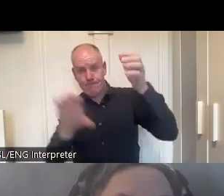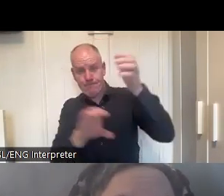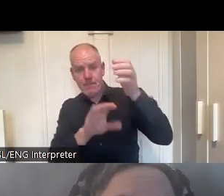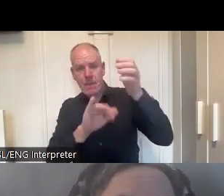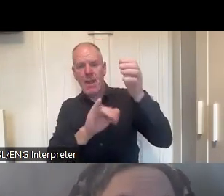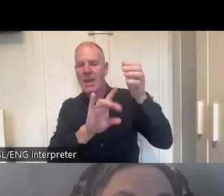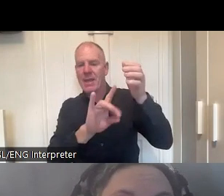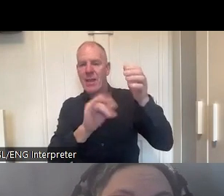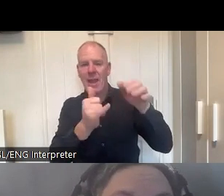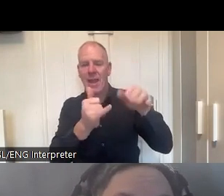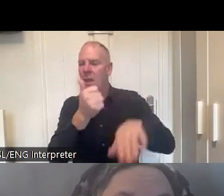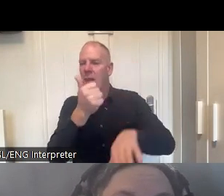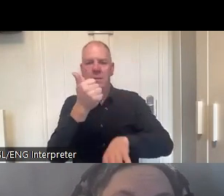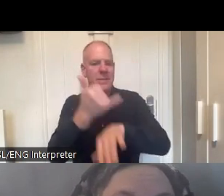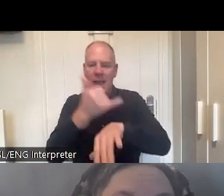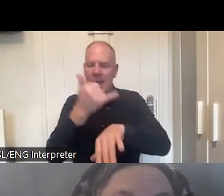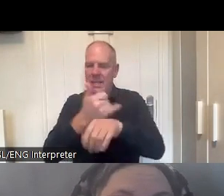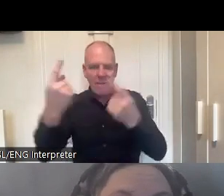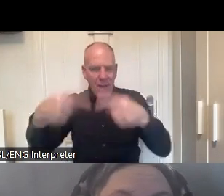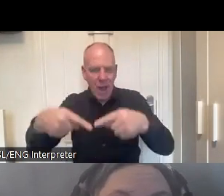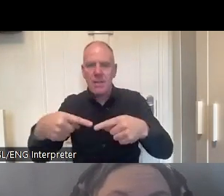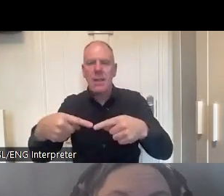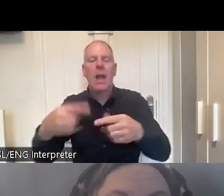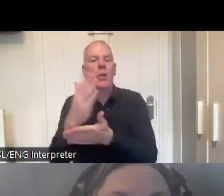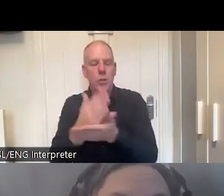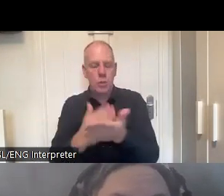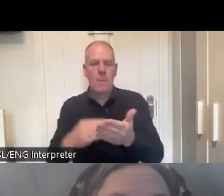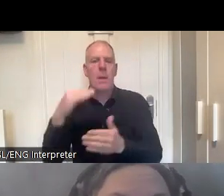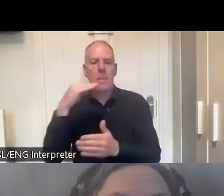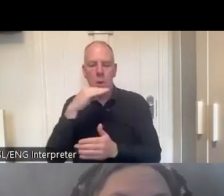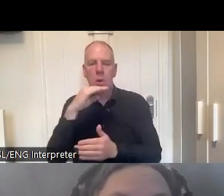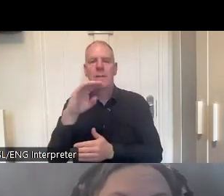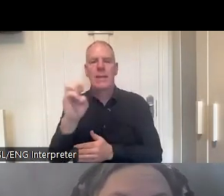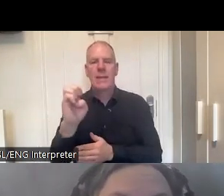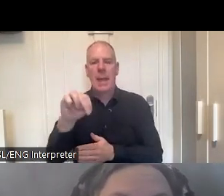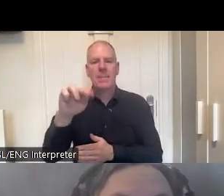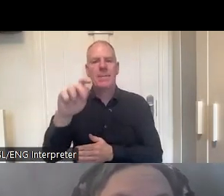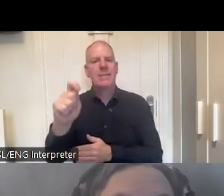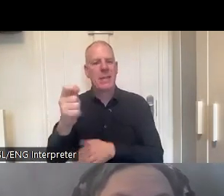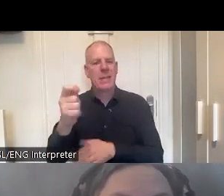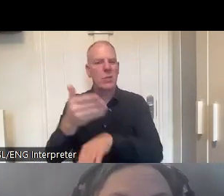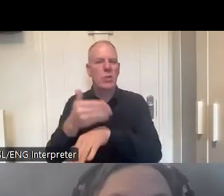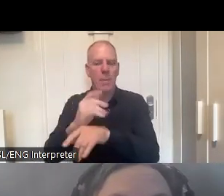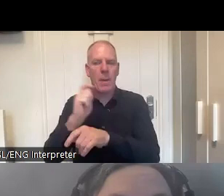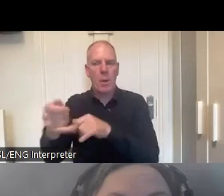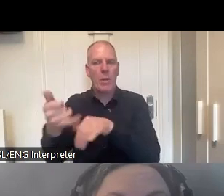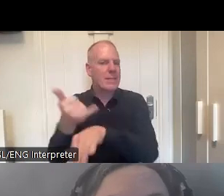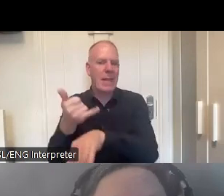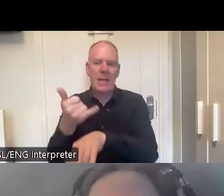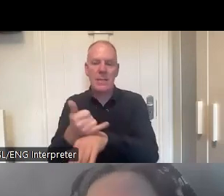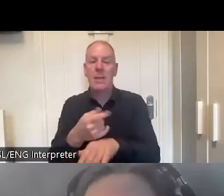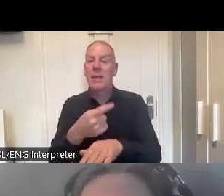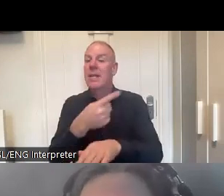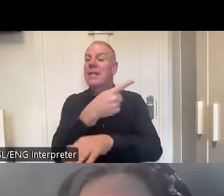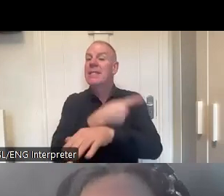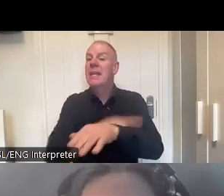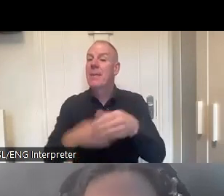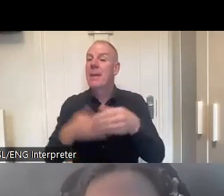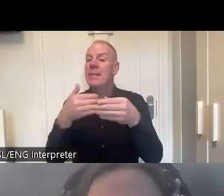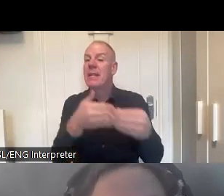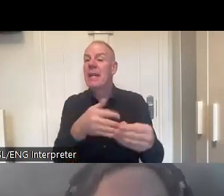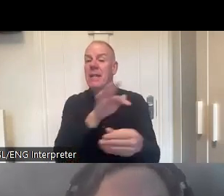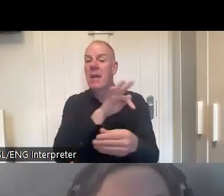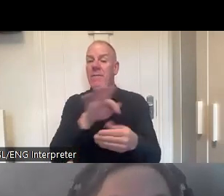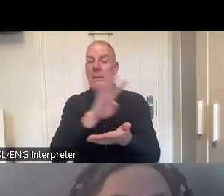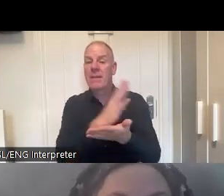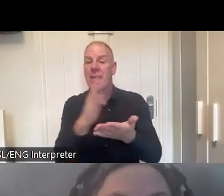not finalised and some key EMT posts yet to be appointed. The disability lead, as of the 19th of November, I